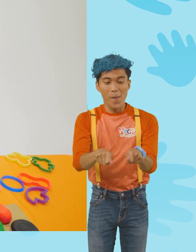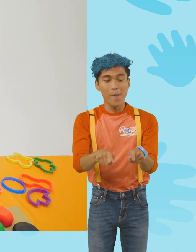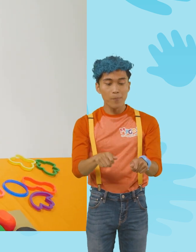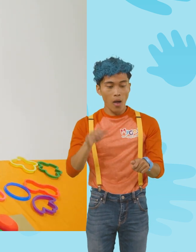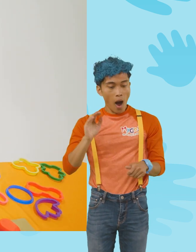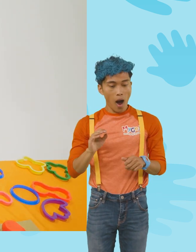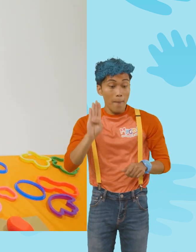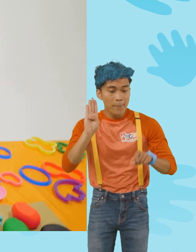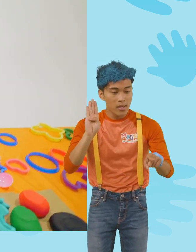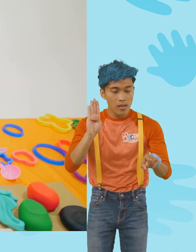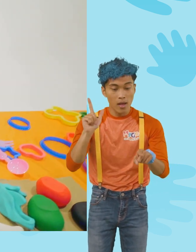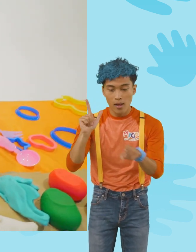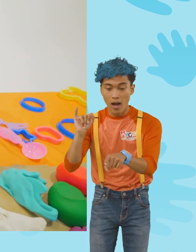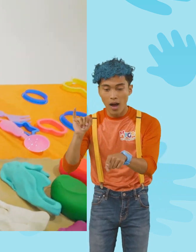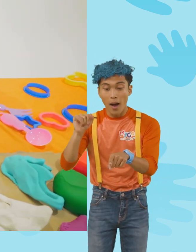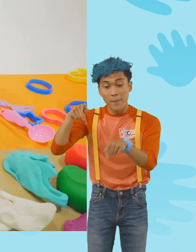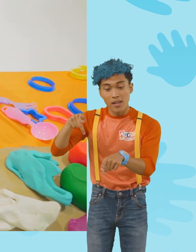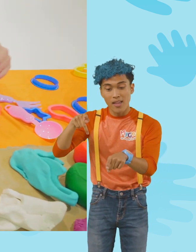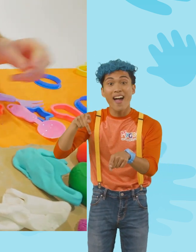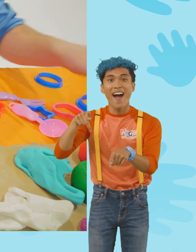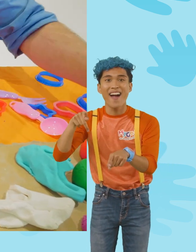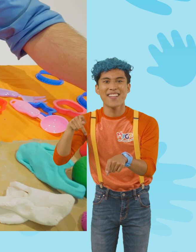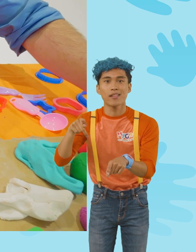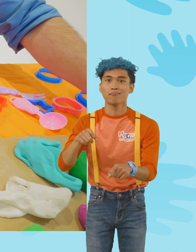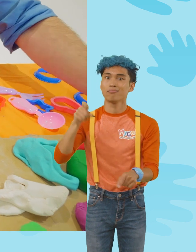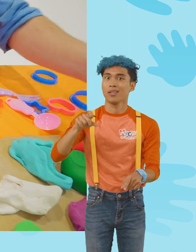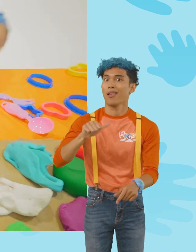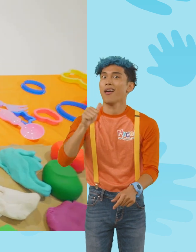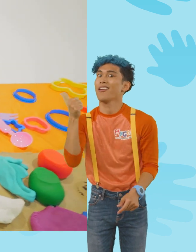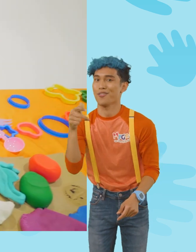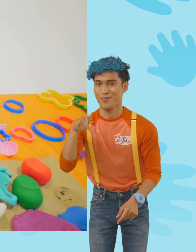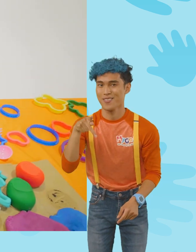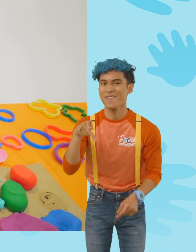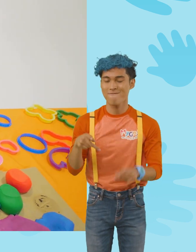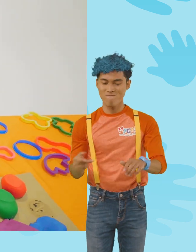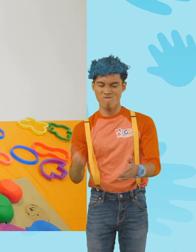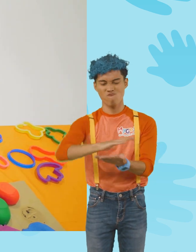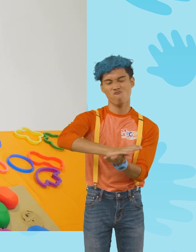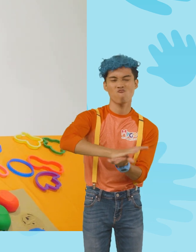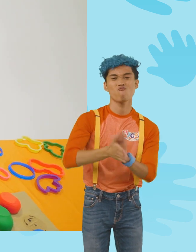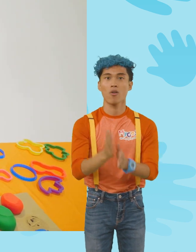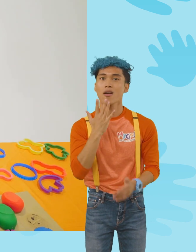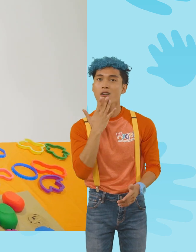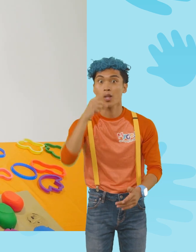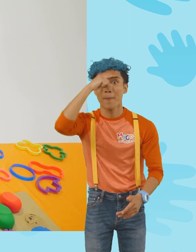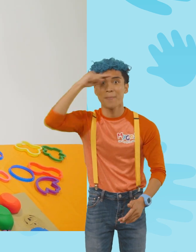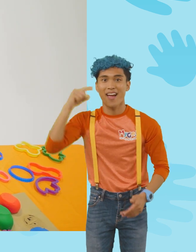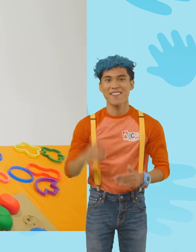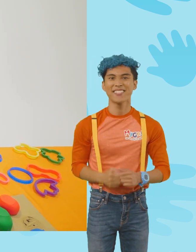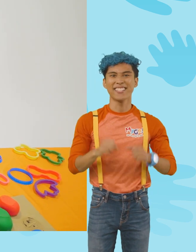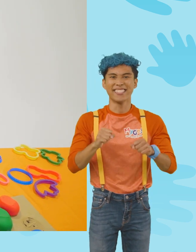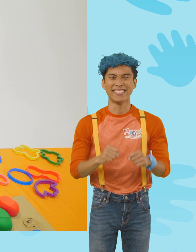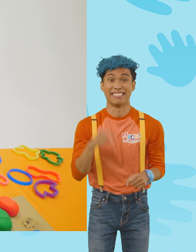B, L, I, P. We need another P. We'll use the color black.